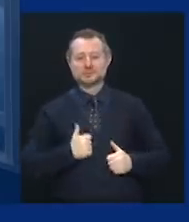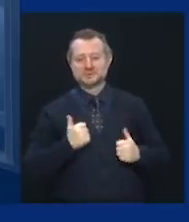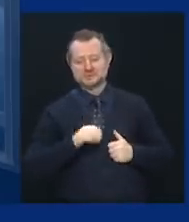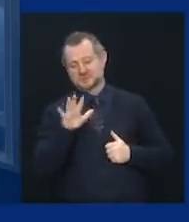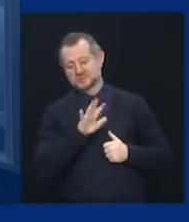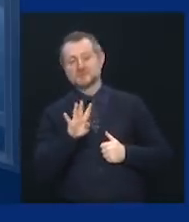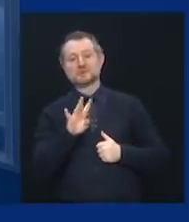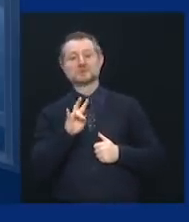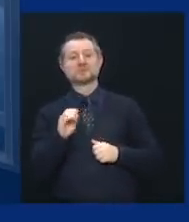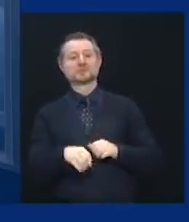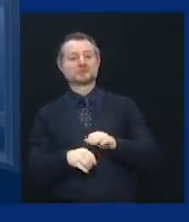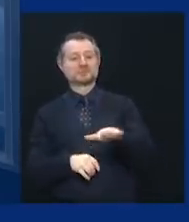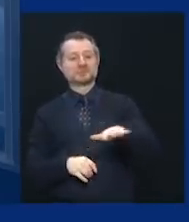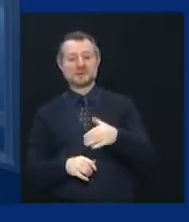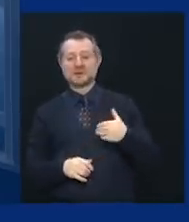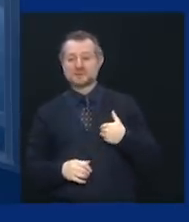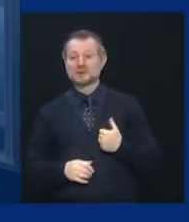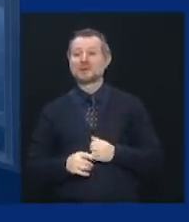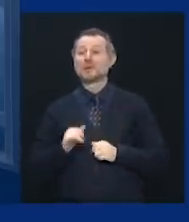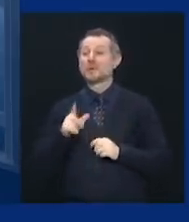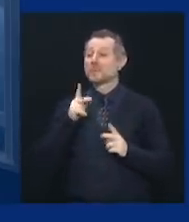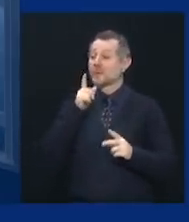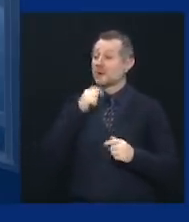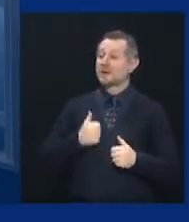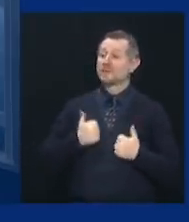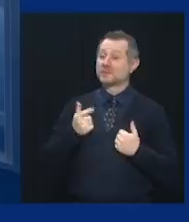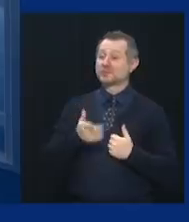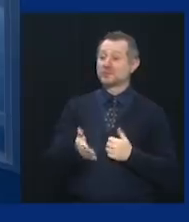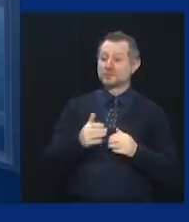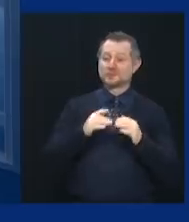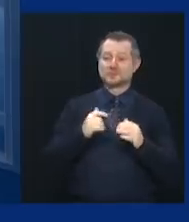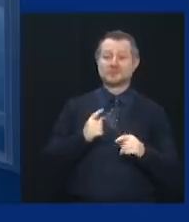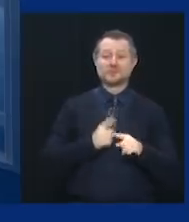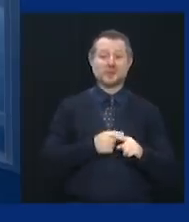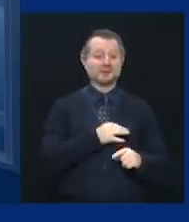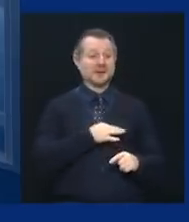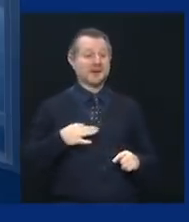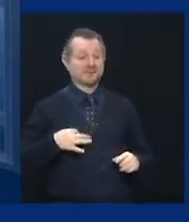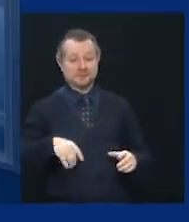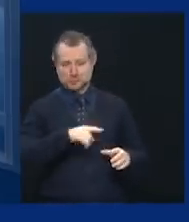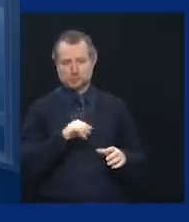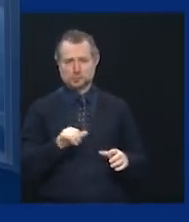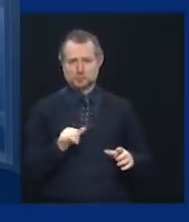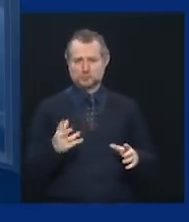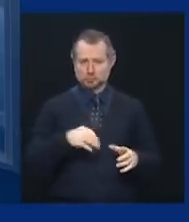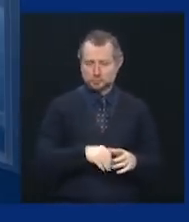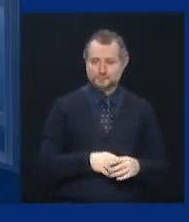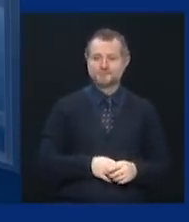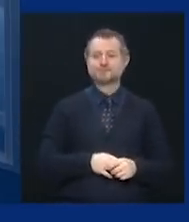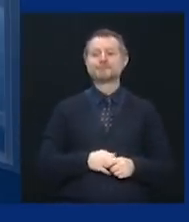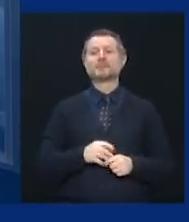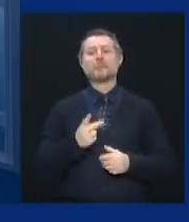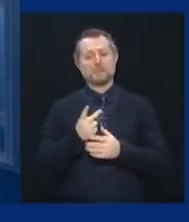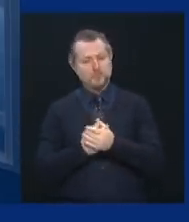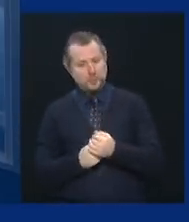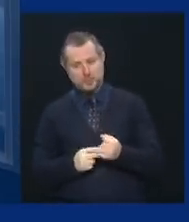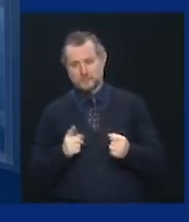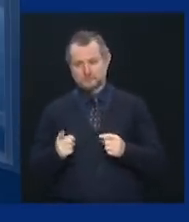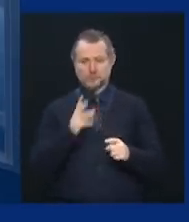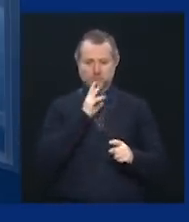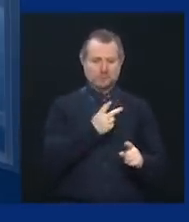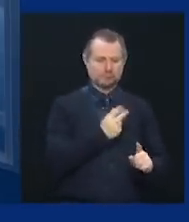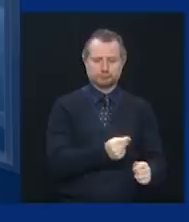residents. You have residents in nursing homes, and then you have the staff in nursing homes. Both are being